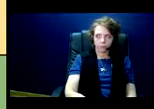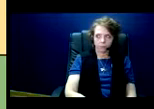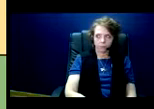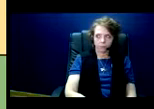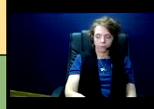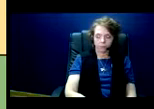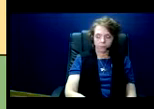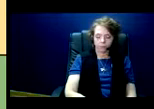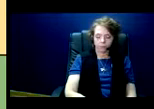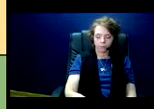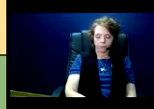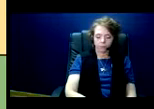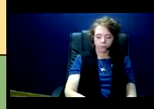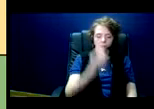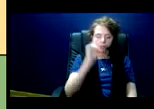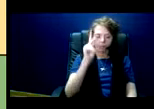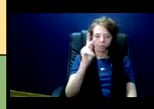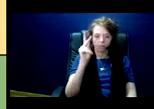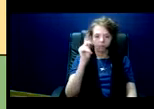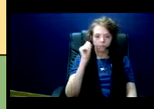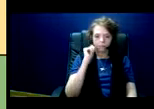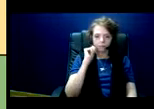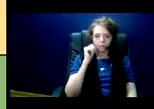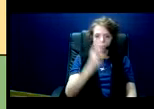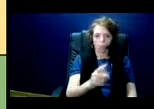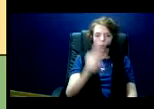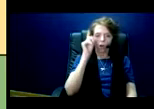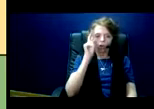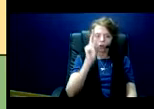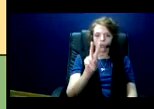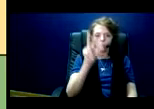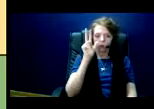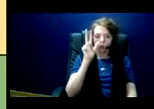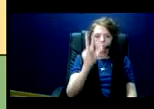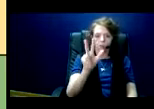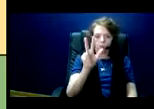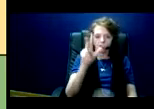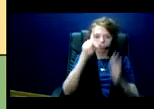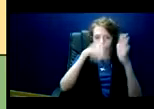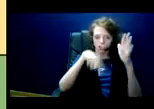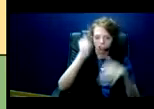Check for on a count of 3. 1, 2, 3. Check.